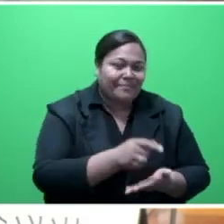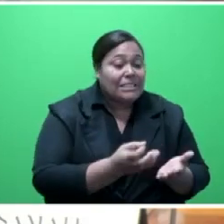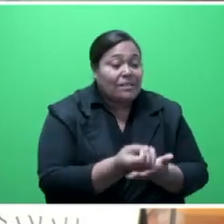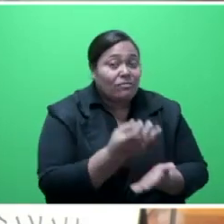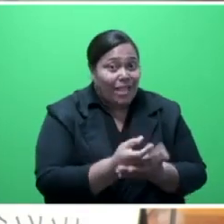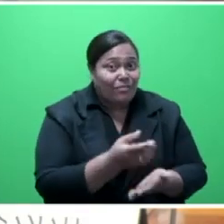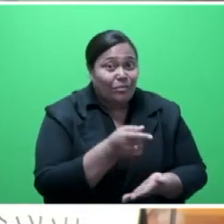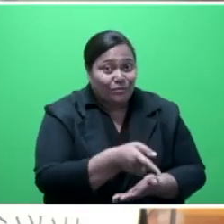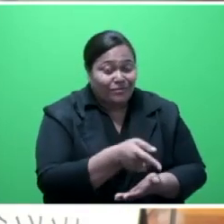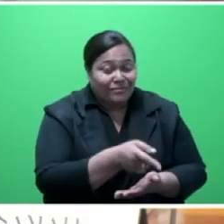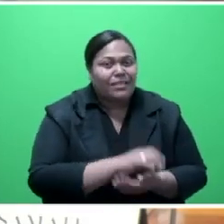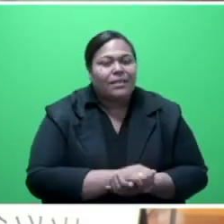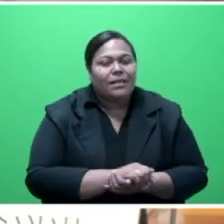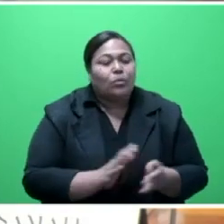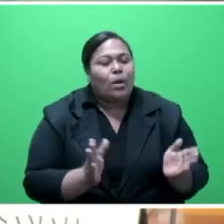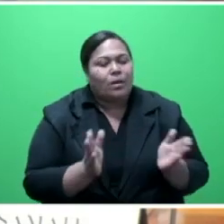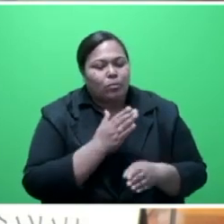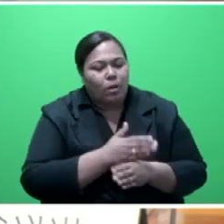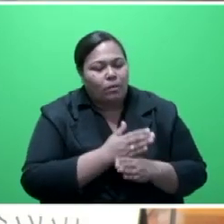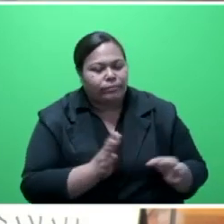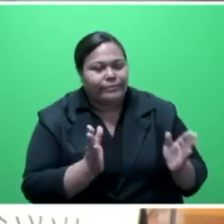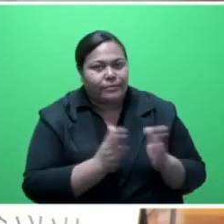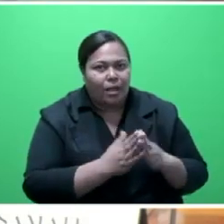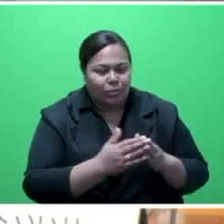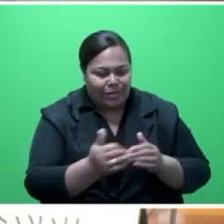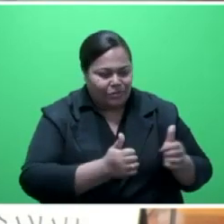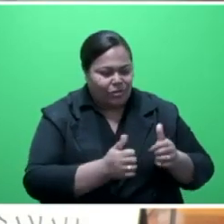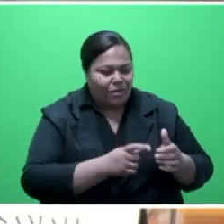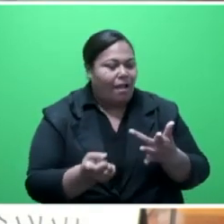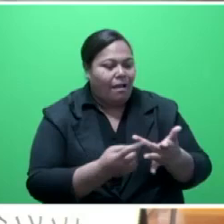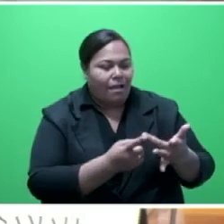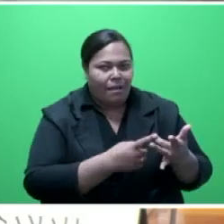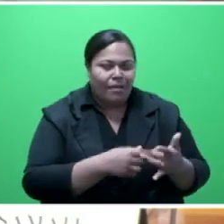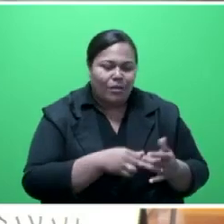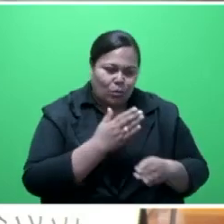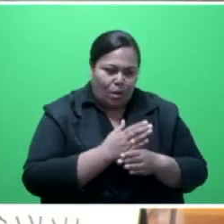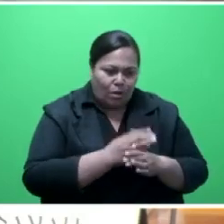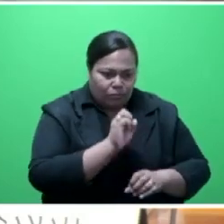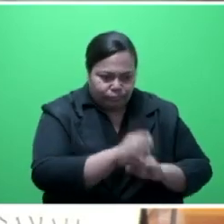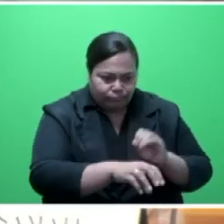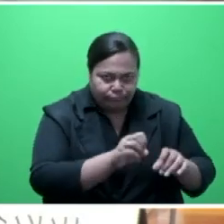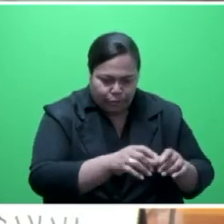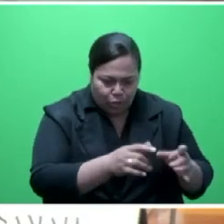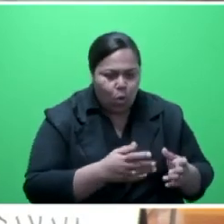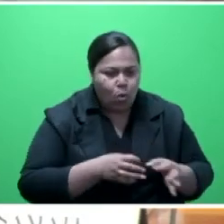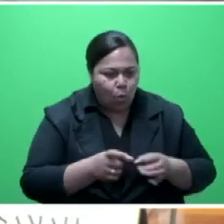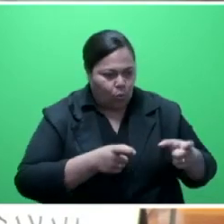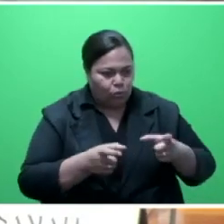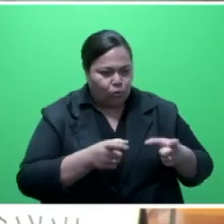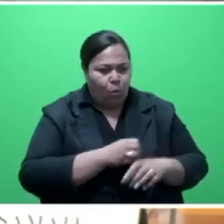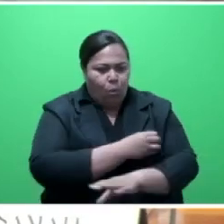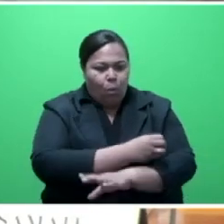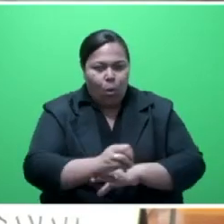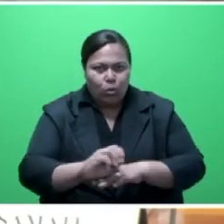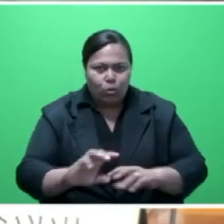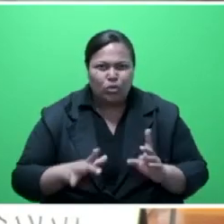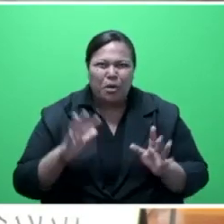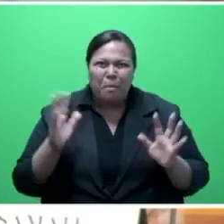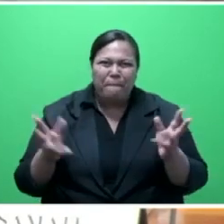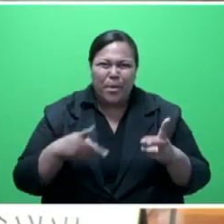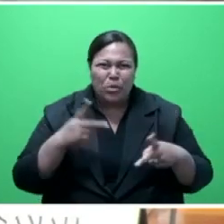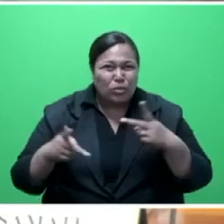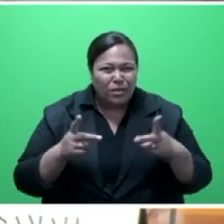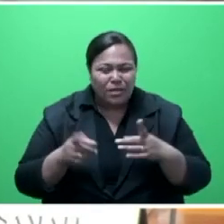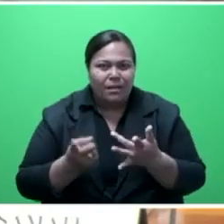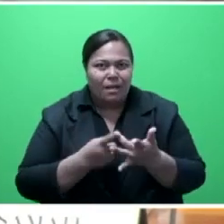will work alongside town administrators to integrate the model's various environmental safeguards. By controlling ocean pollution and creating sound